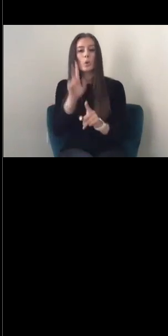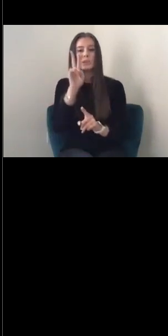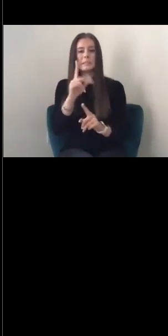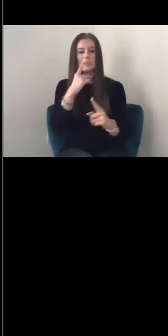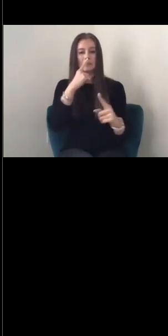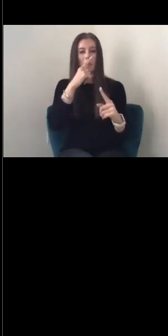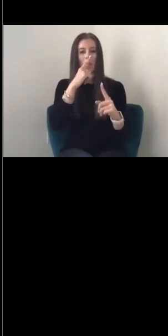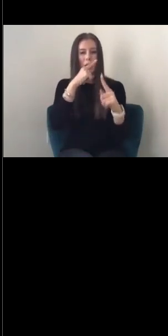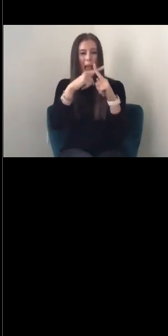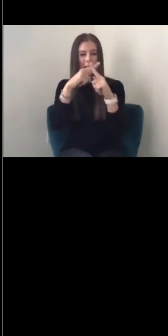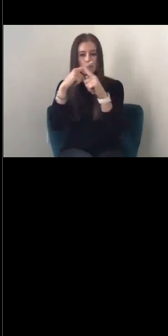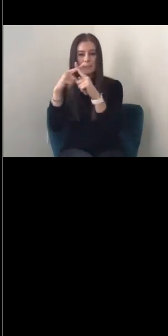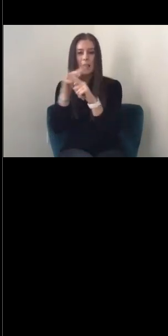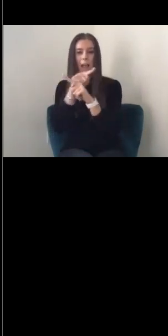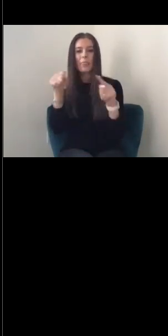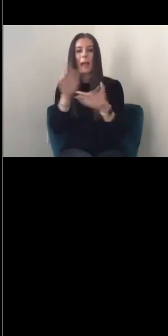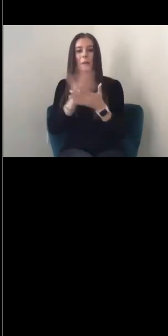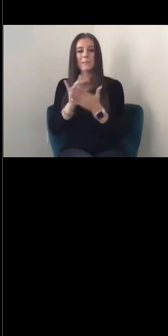the dotted X's.